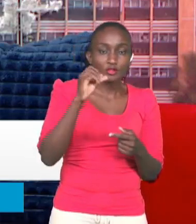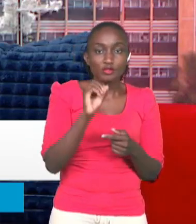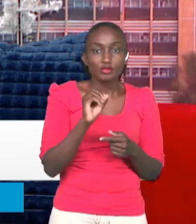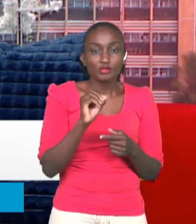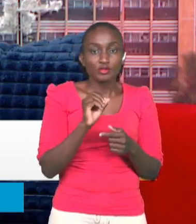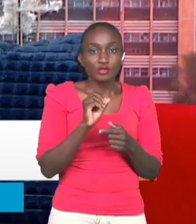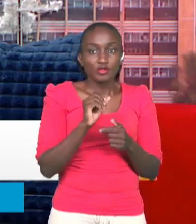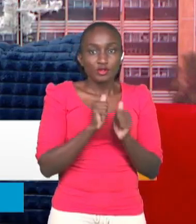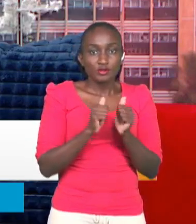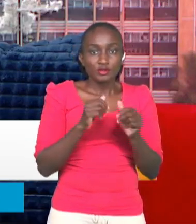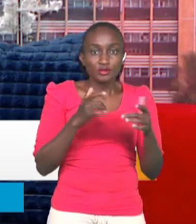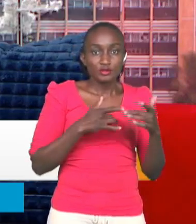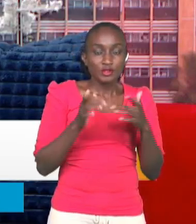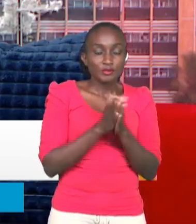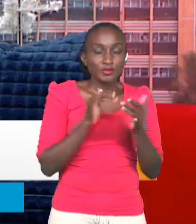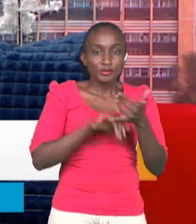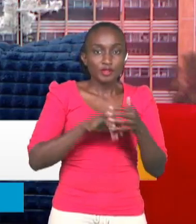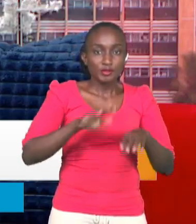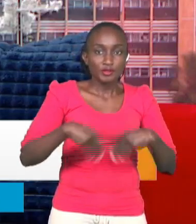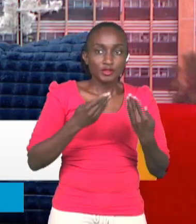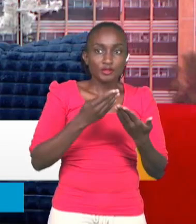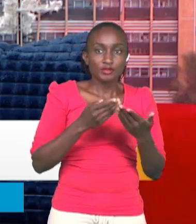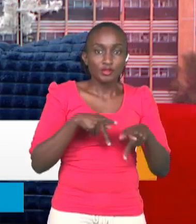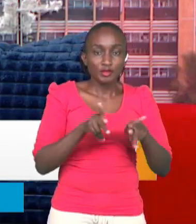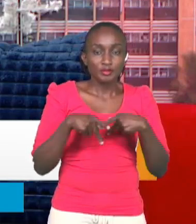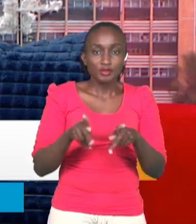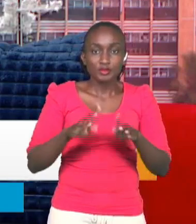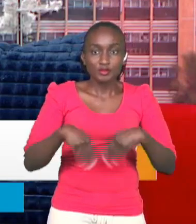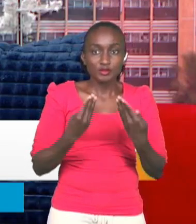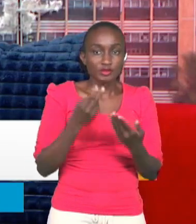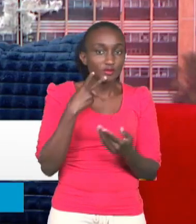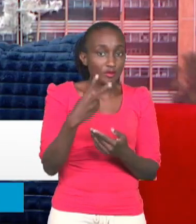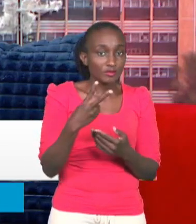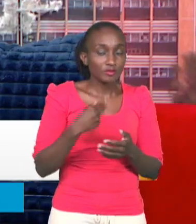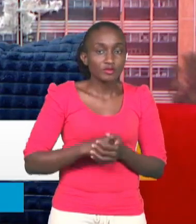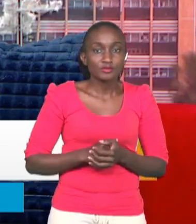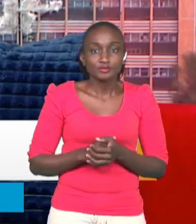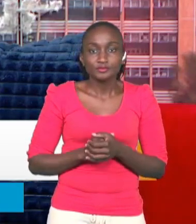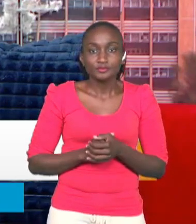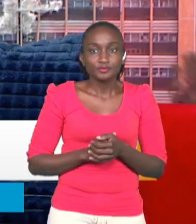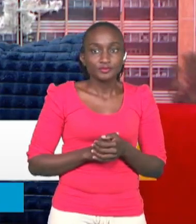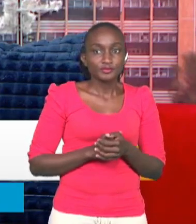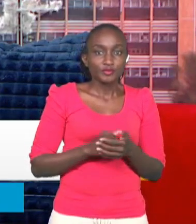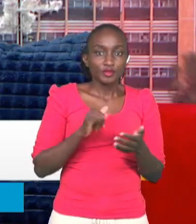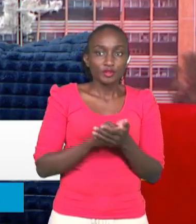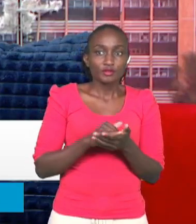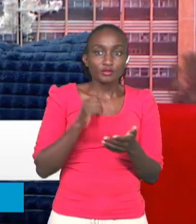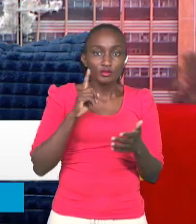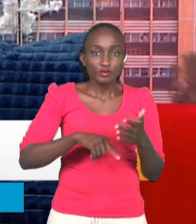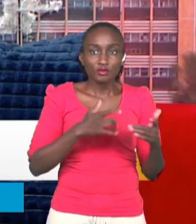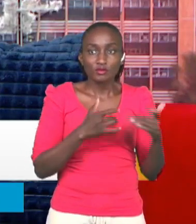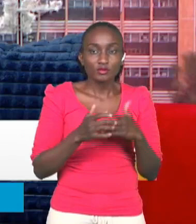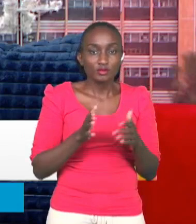matters, marriages, okay. and will all be given, an opportunity to mm-hmm. give their views mm-hmm. on that. And that's what is considered to be